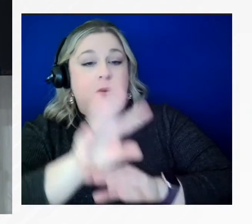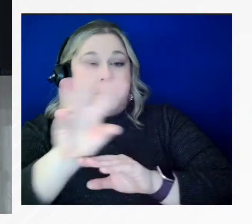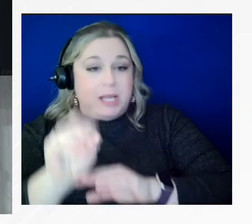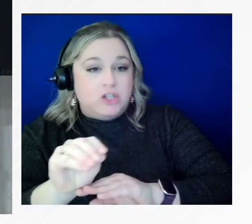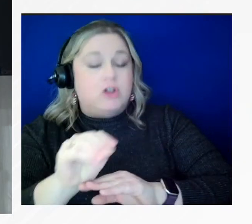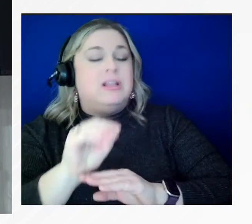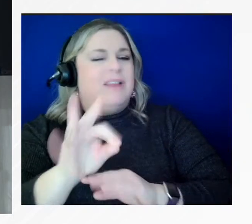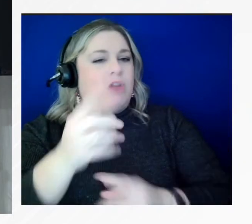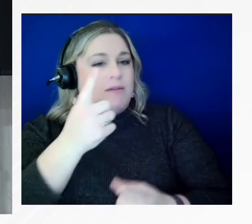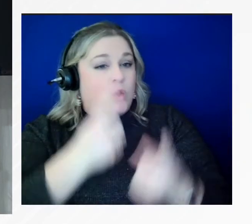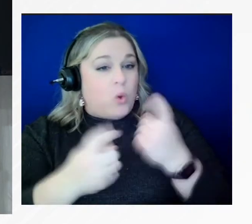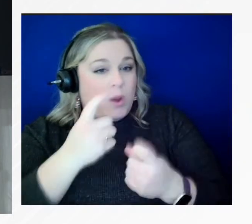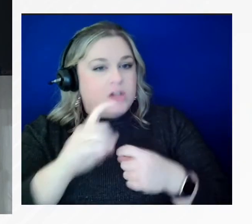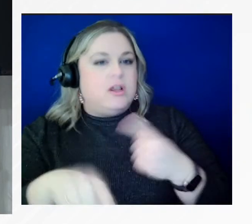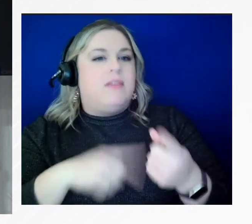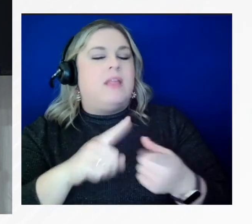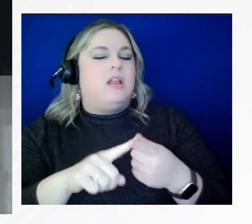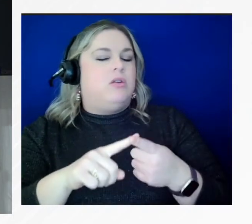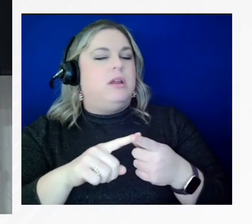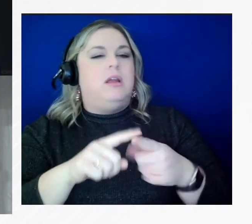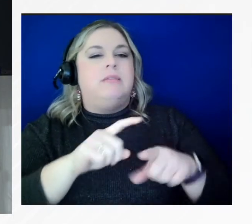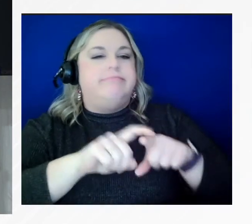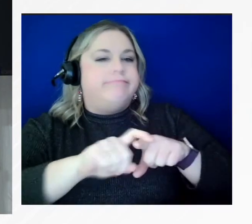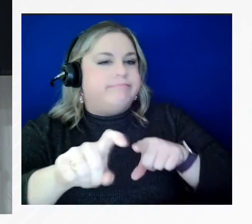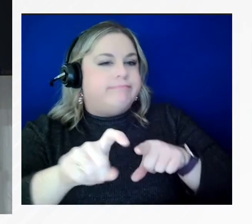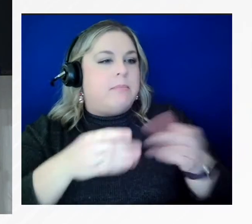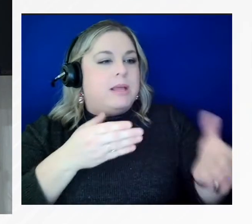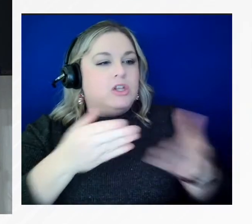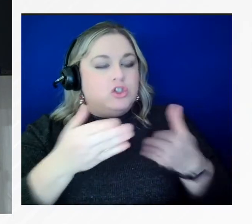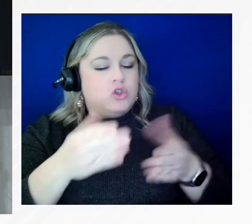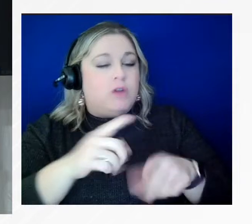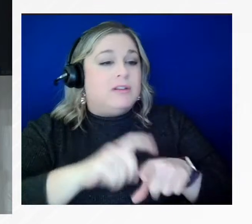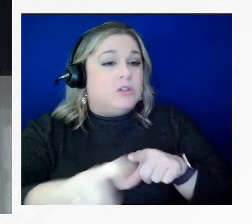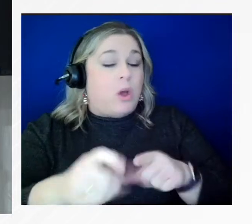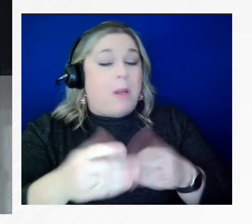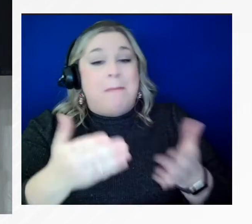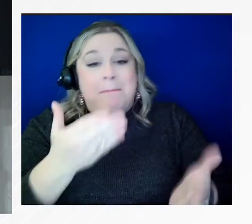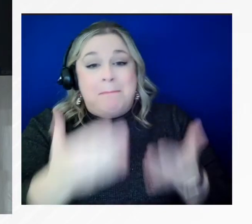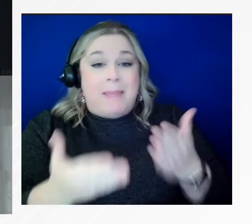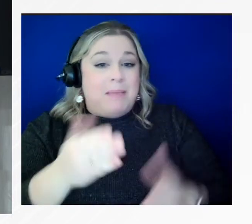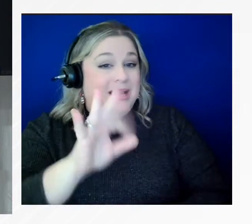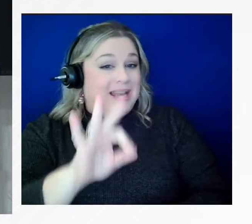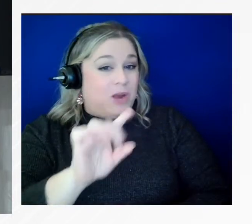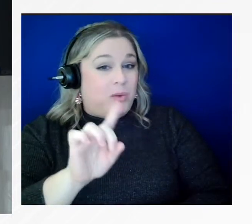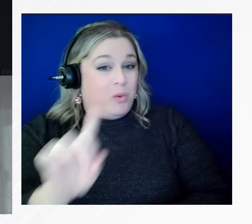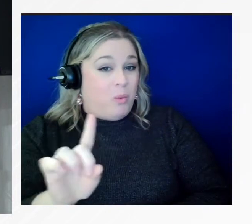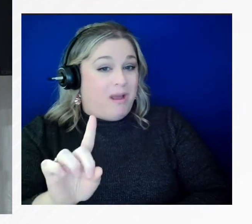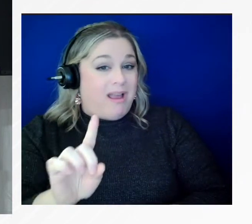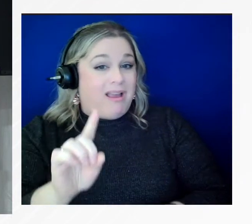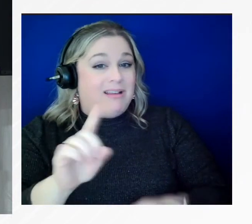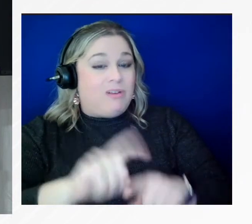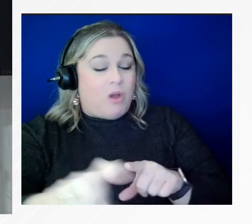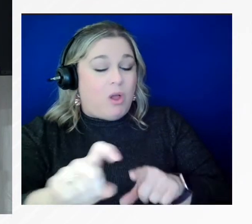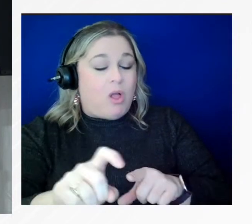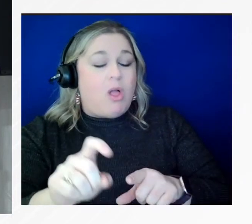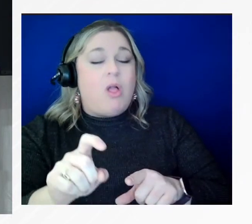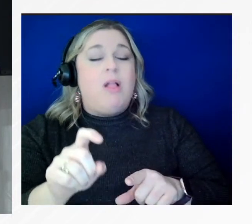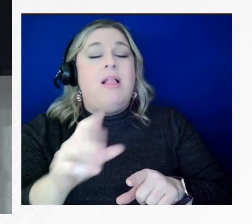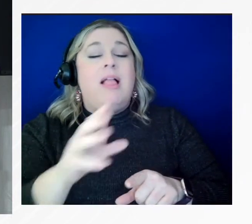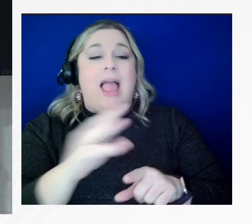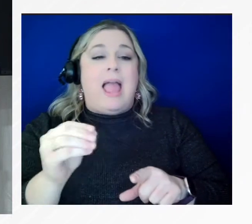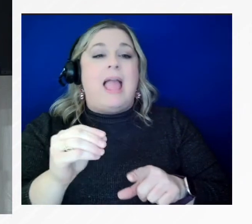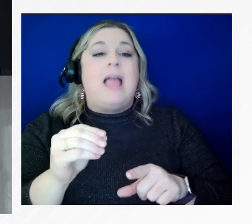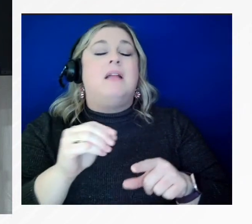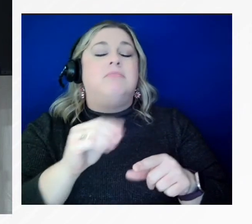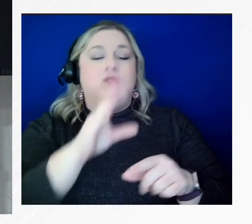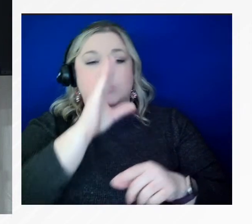generate a service call. Maybe it's a 911 call. It's a direct link to you see your fire engines in the area that we can